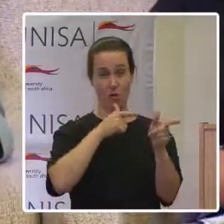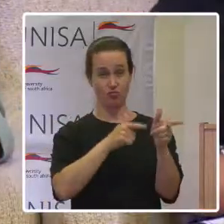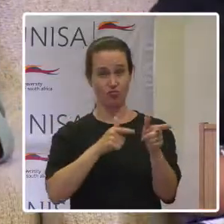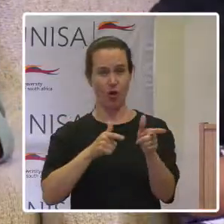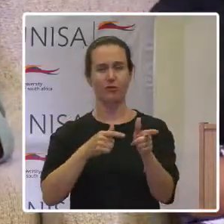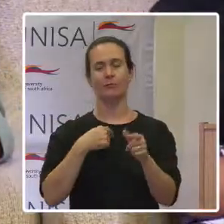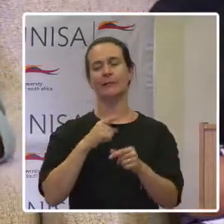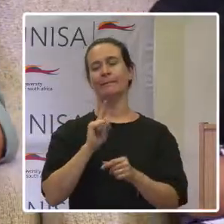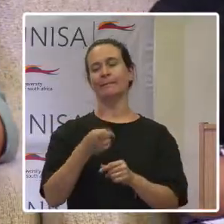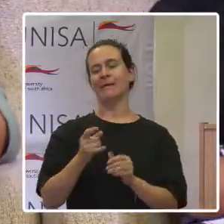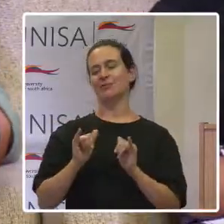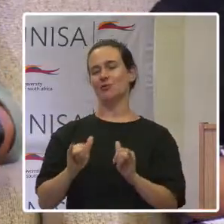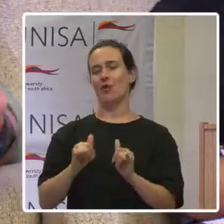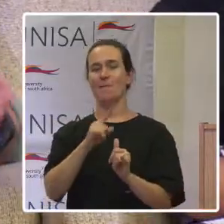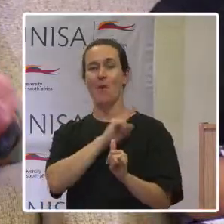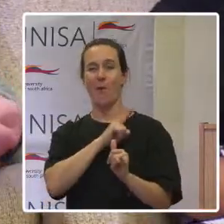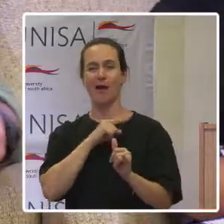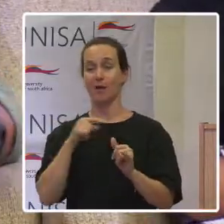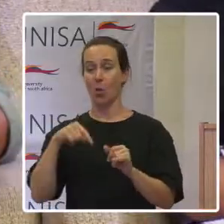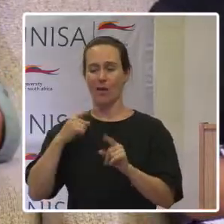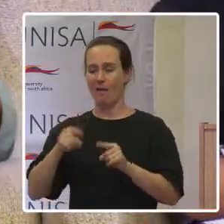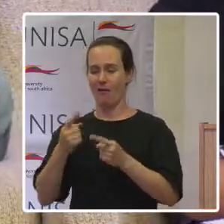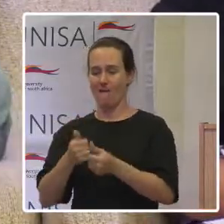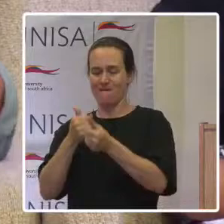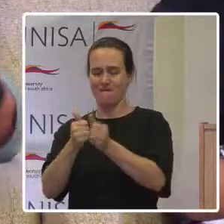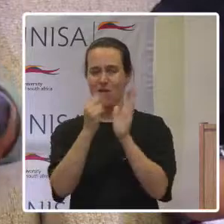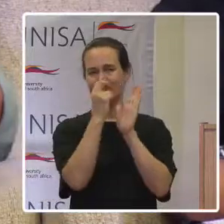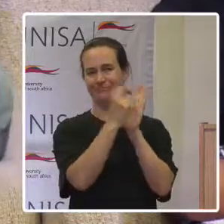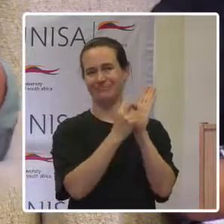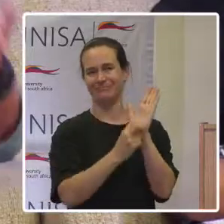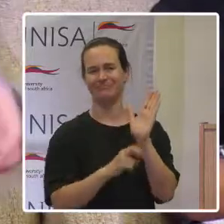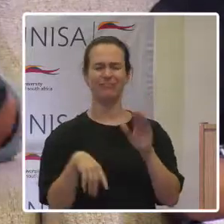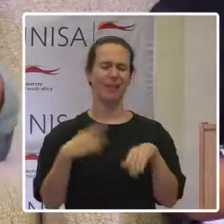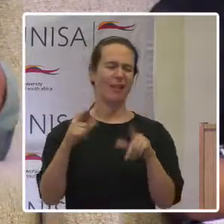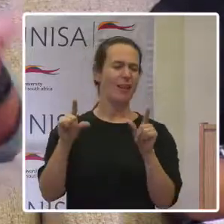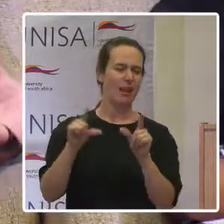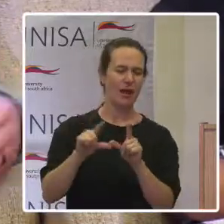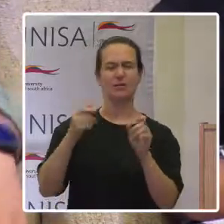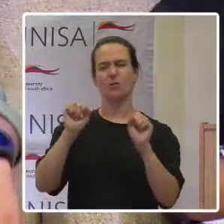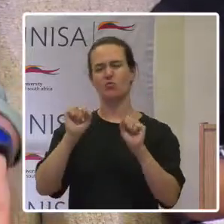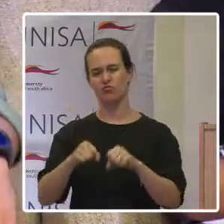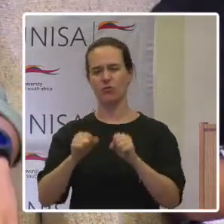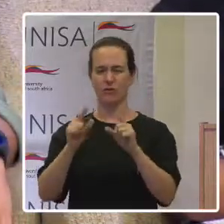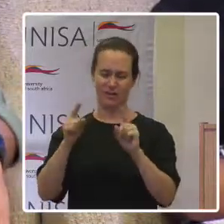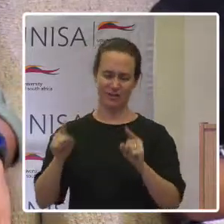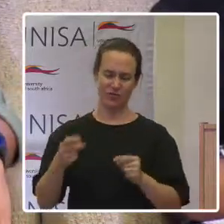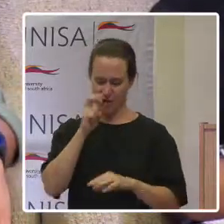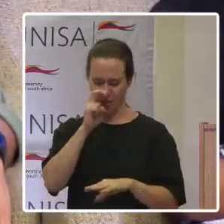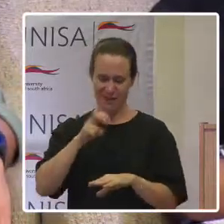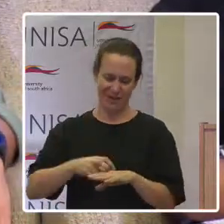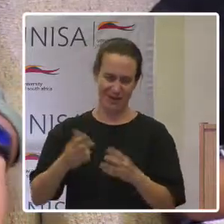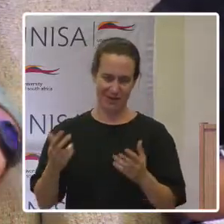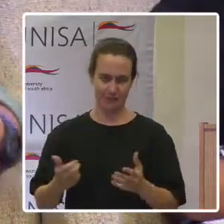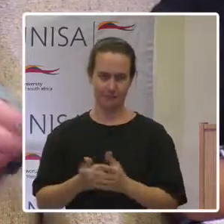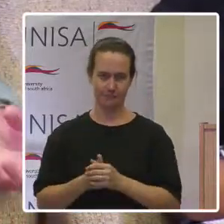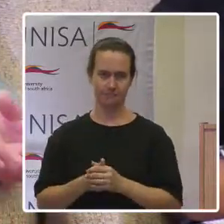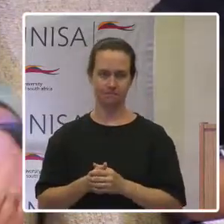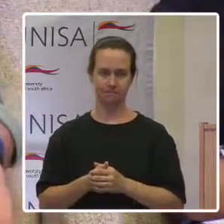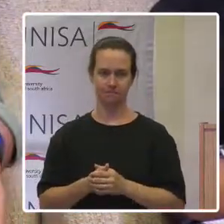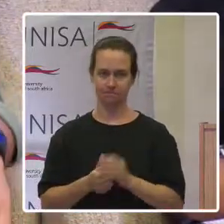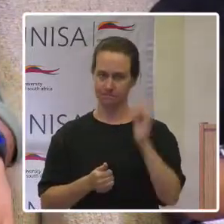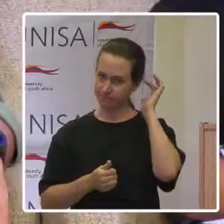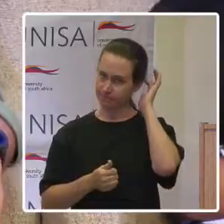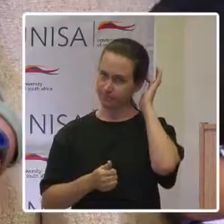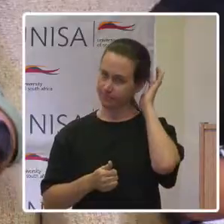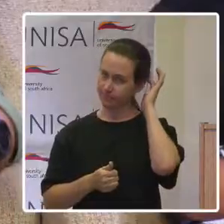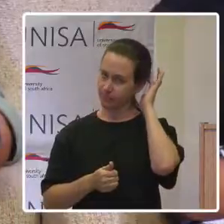regulatory compliances that we couldn't then follow, because licenses and approvals and all of that needed to be